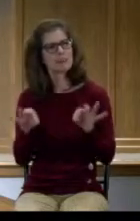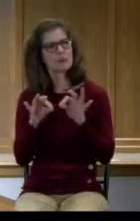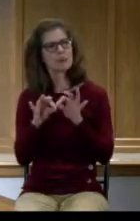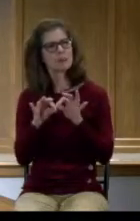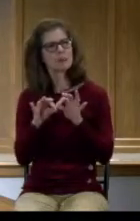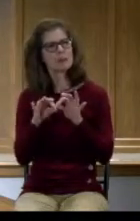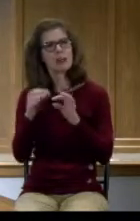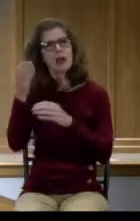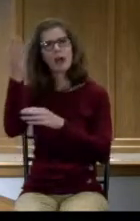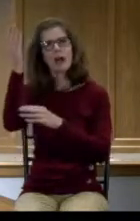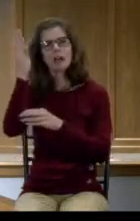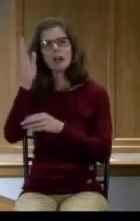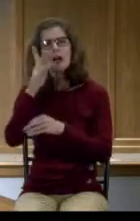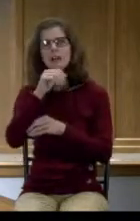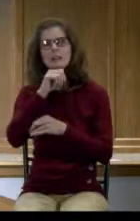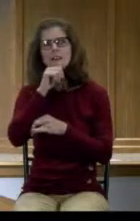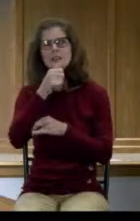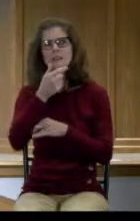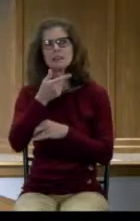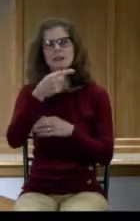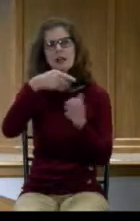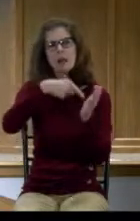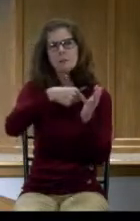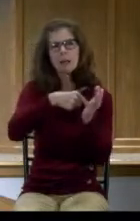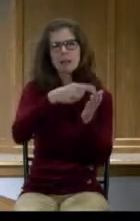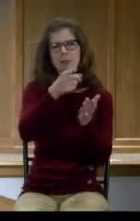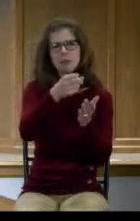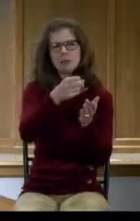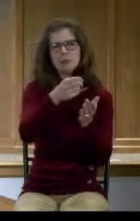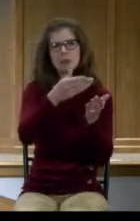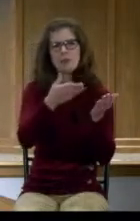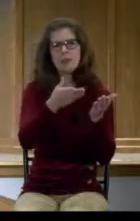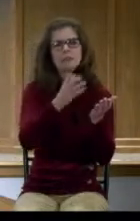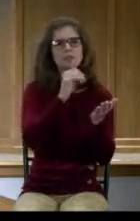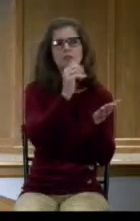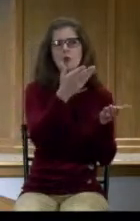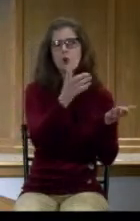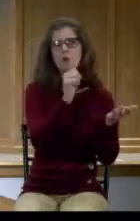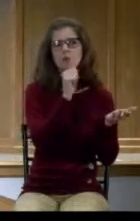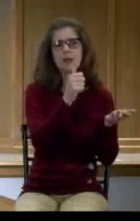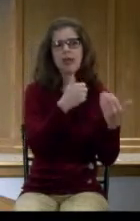not have. God doesn't hold you accountable for what you don't have.